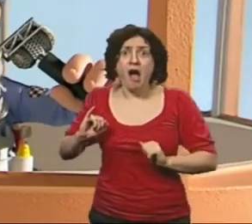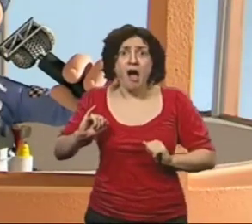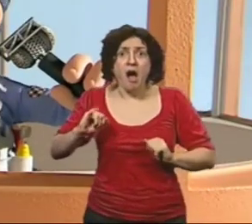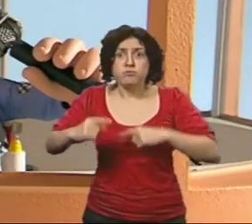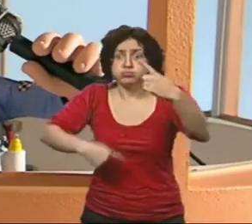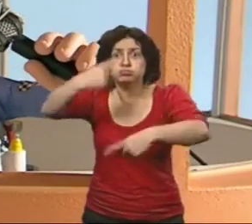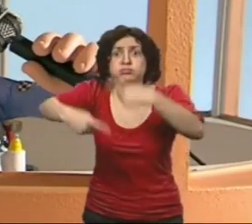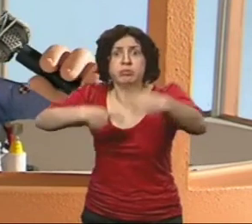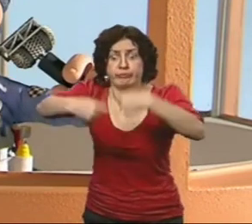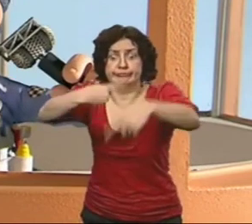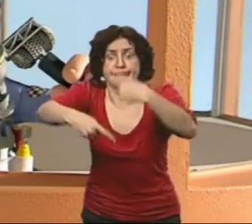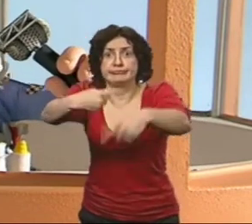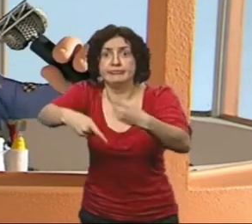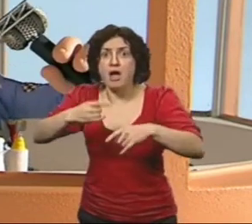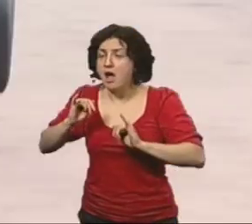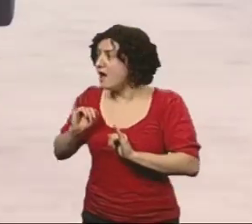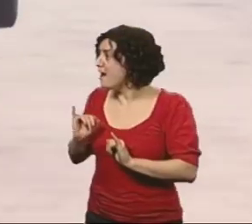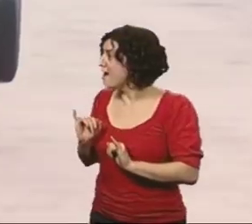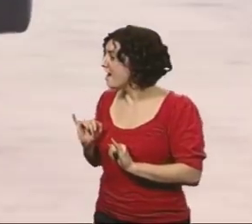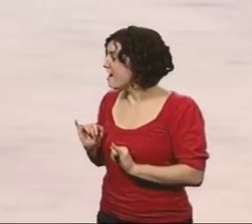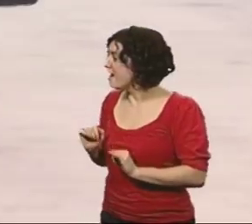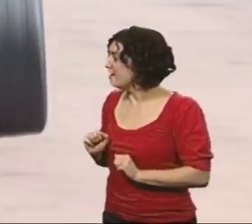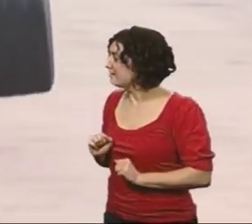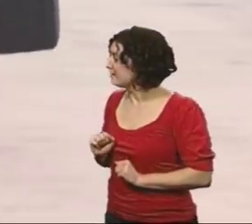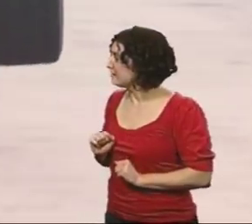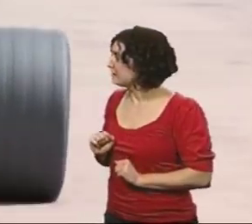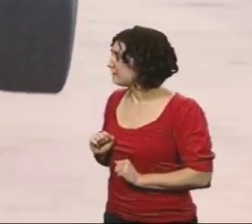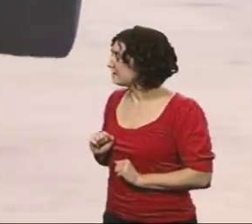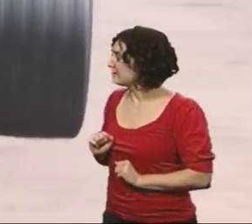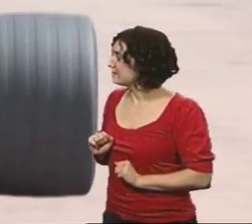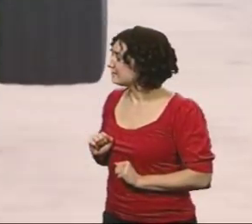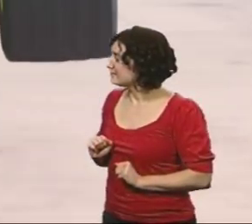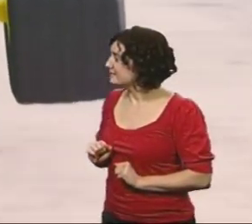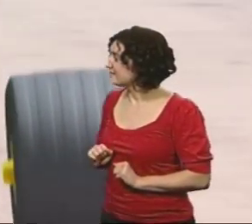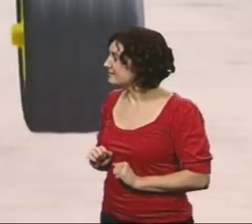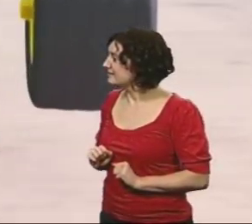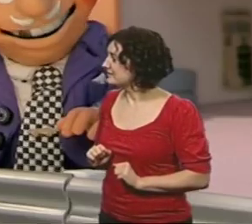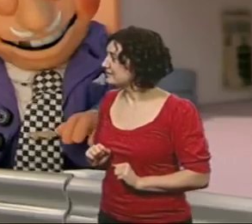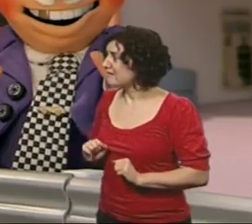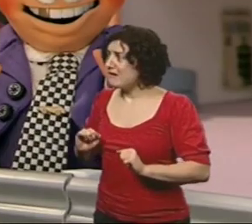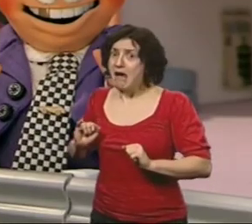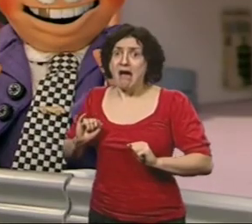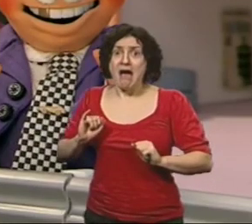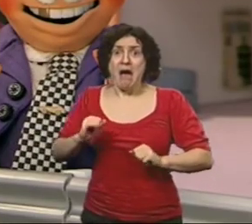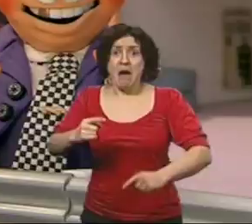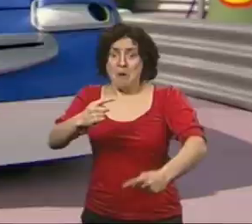Oh no! Maxie's tires come off! That wheel! It's headed straight for us!